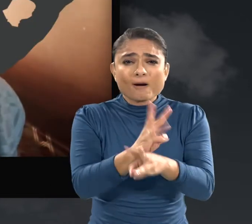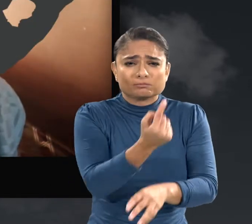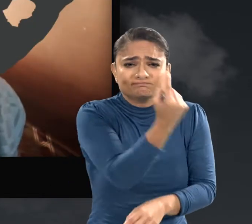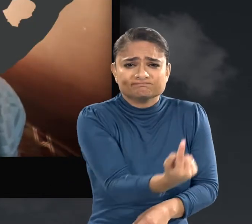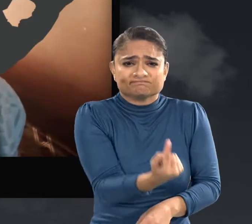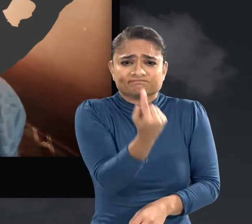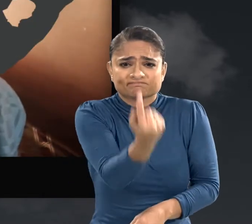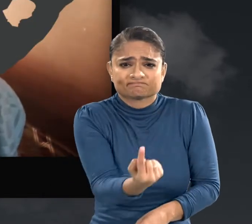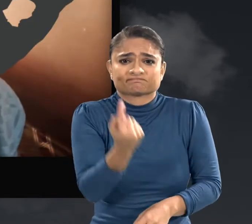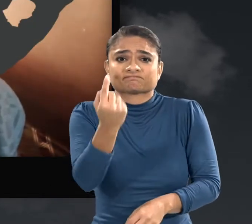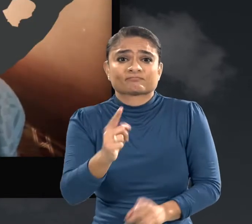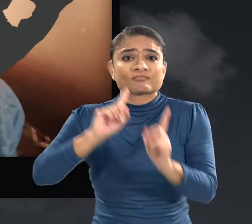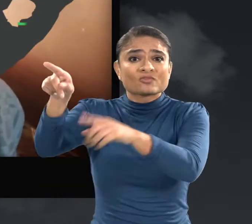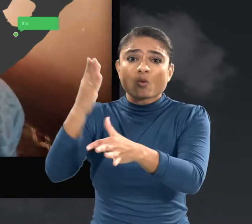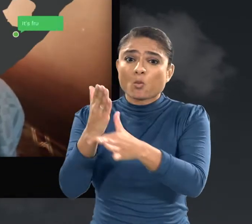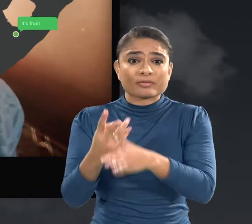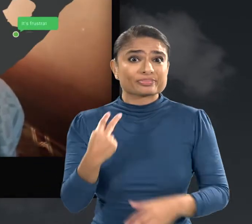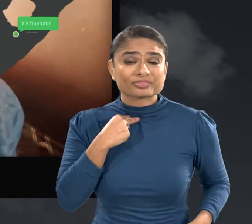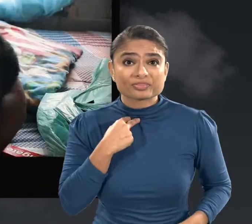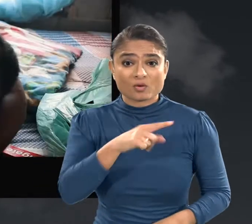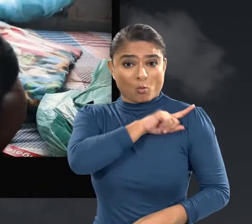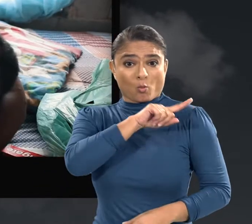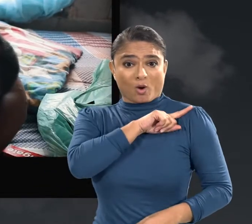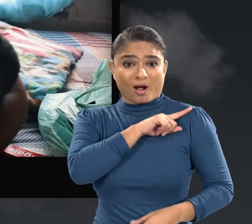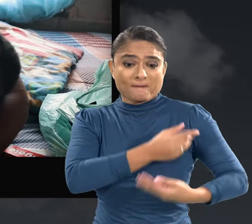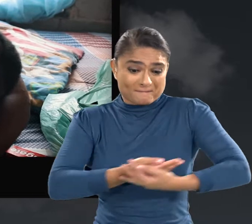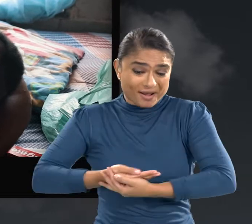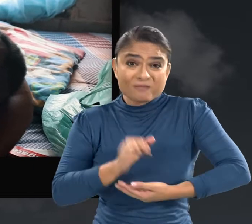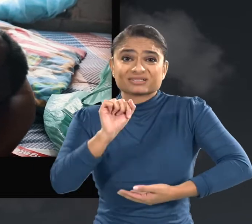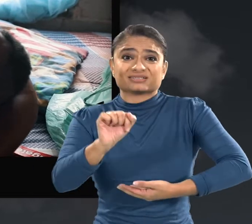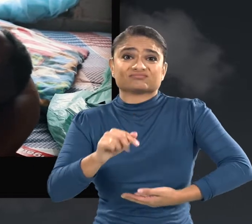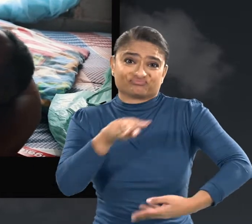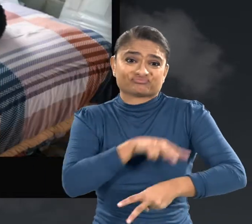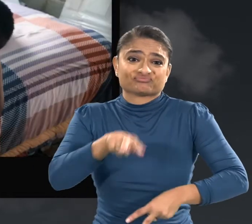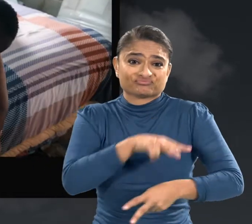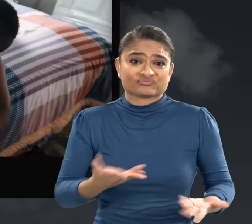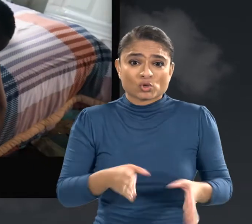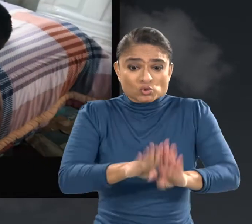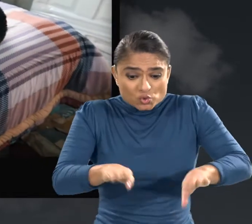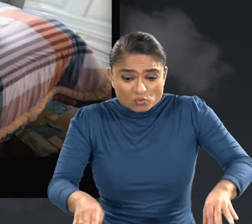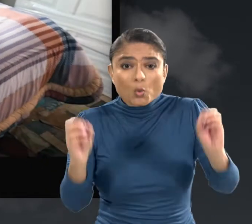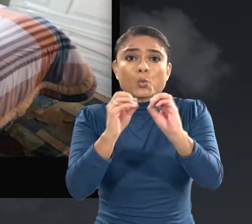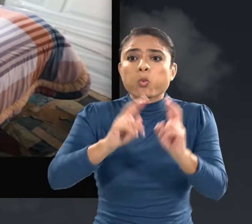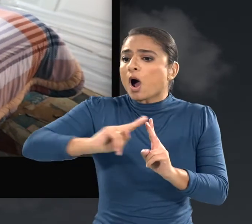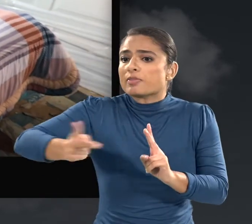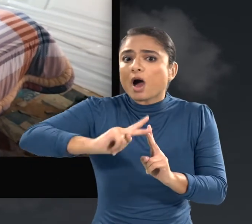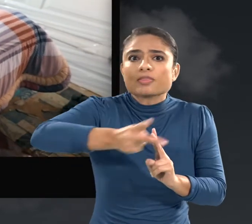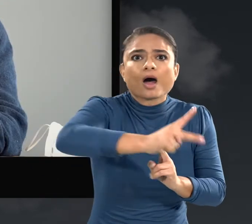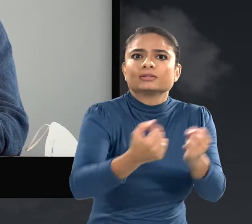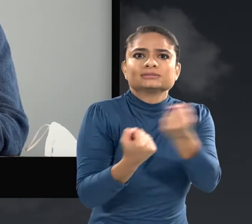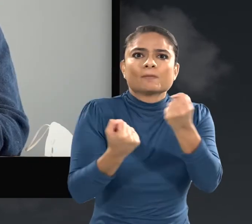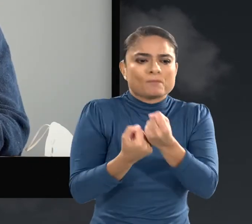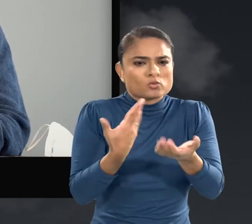Every single mom in that group is unable to work because they are looking after their children and they don't have